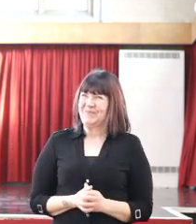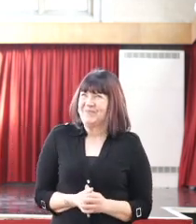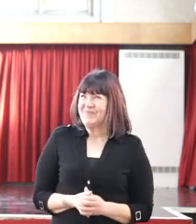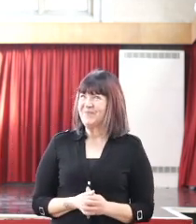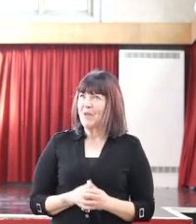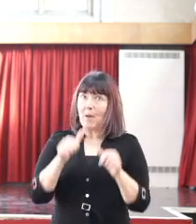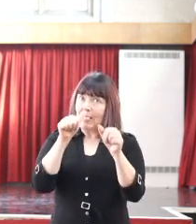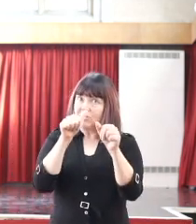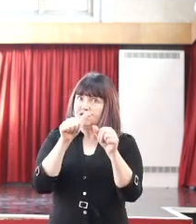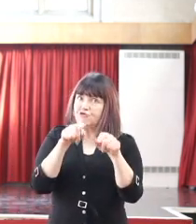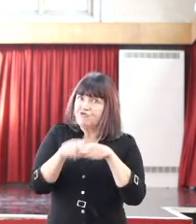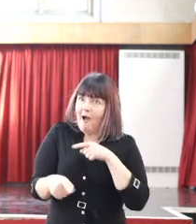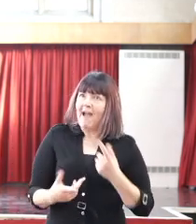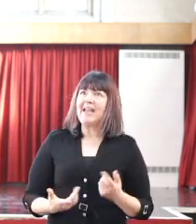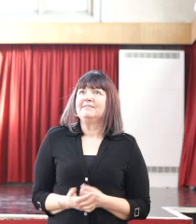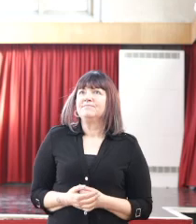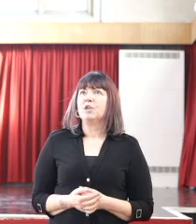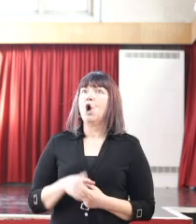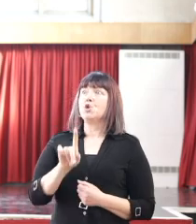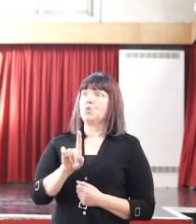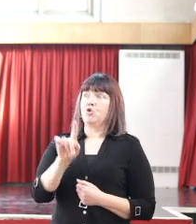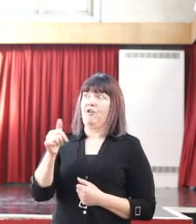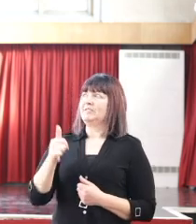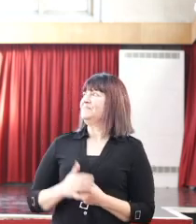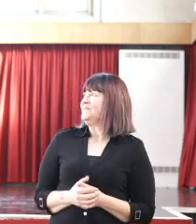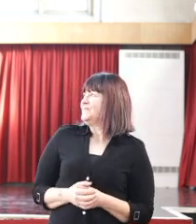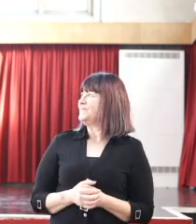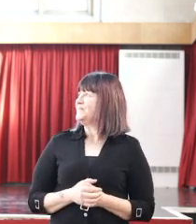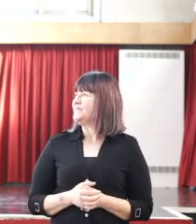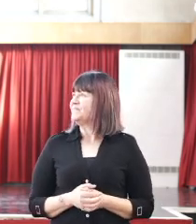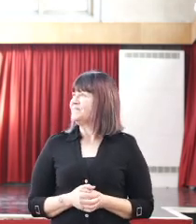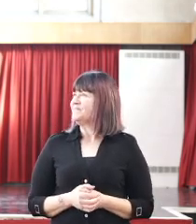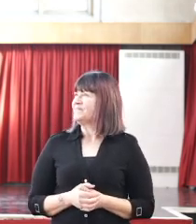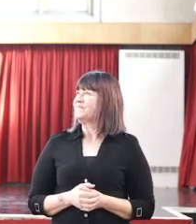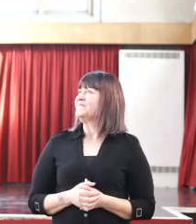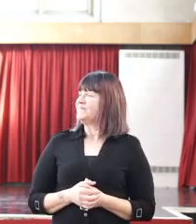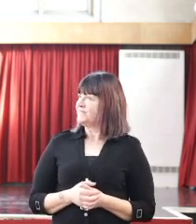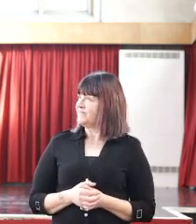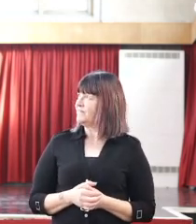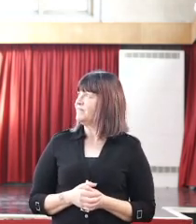best as we can with that. Shall I hand over? Do you want the clicker?